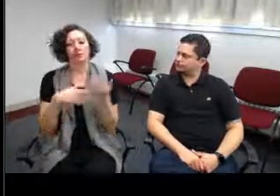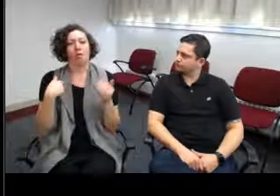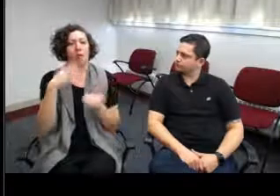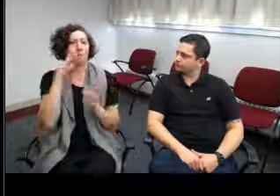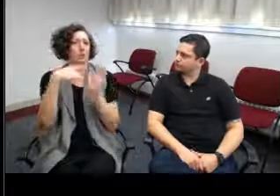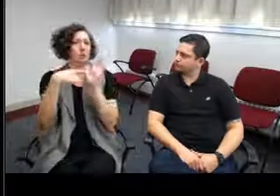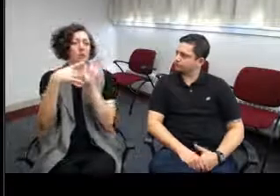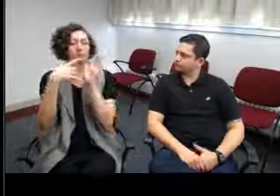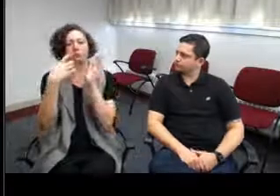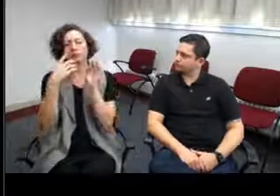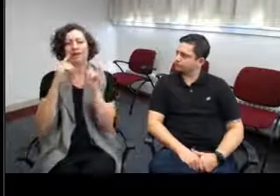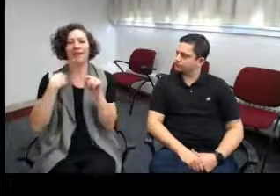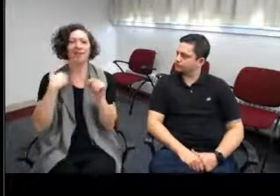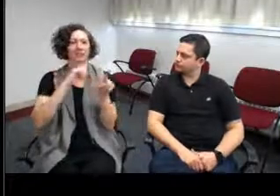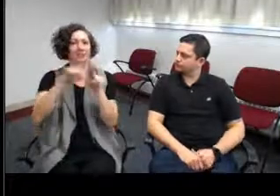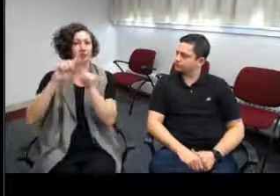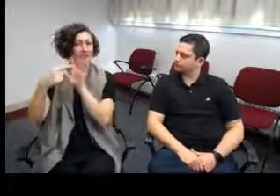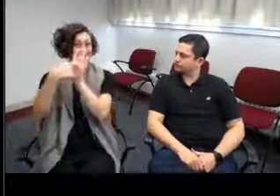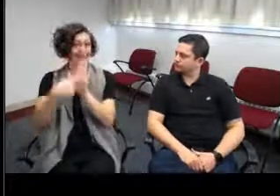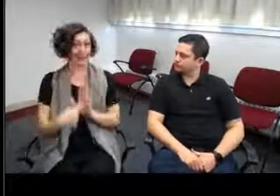past that.